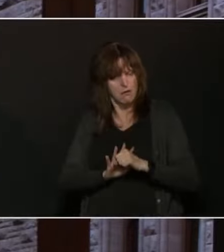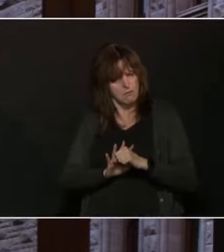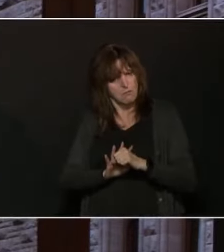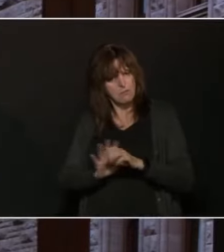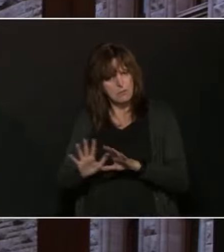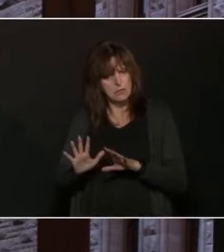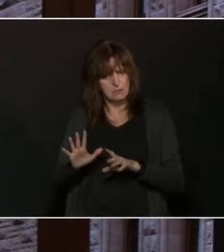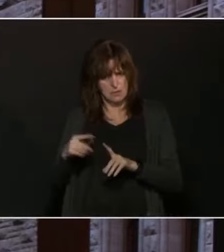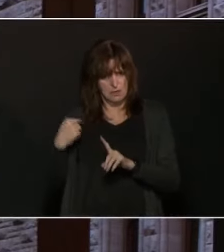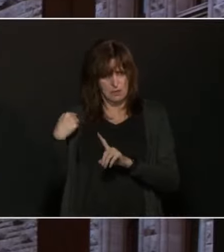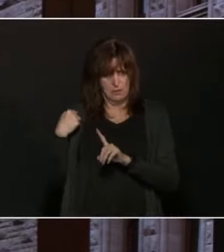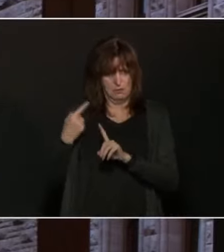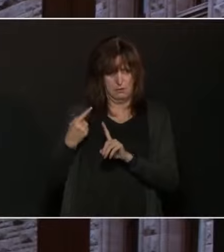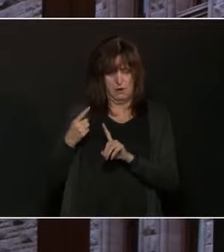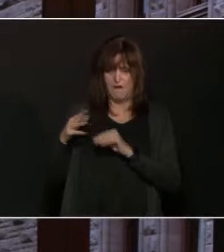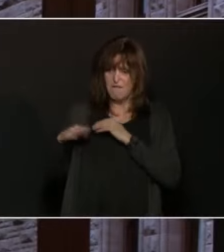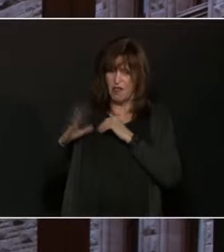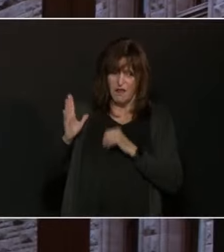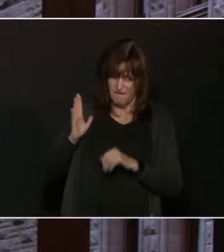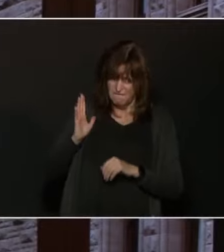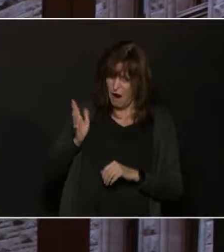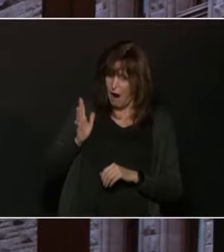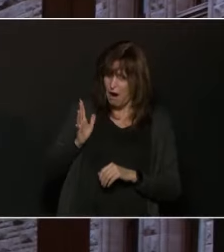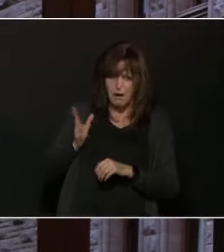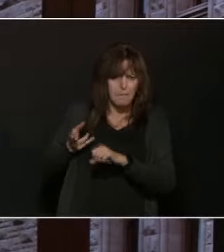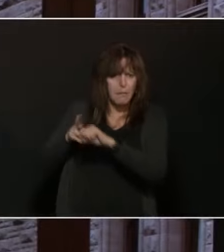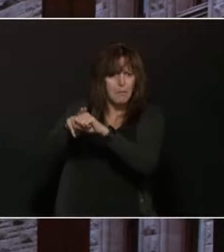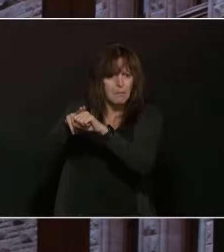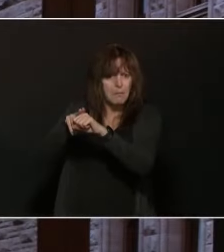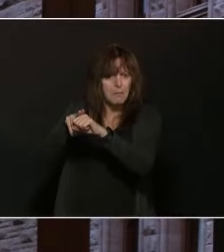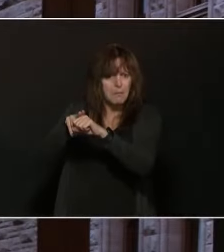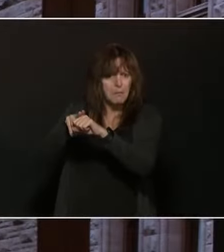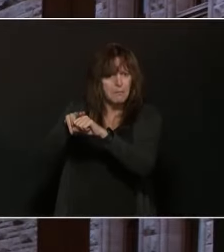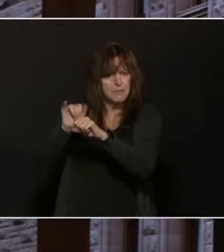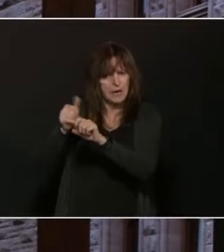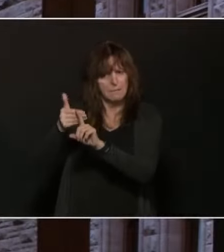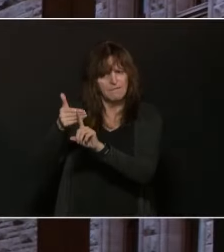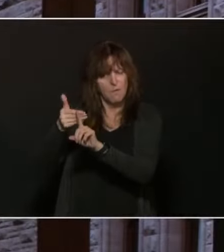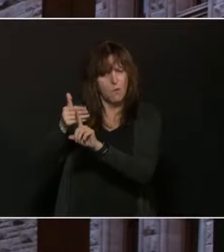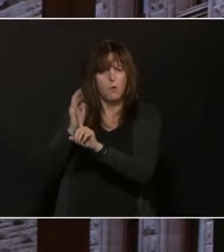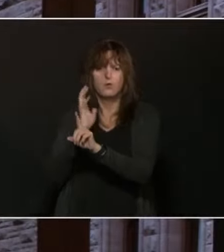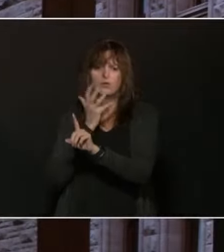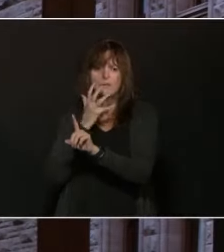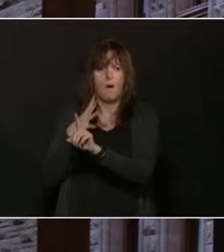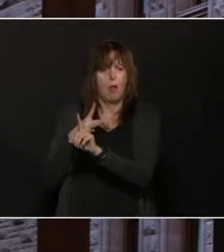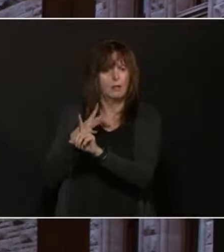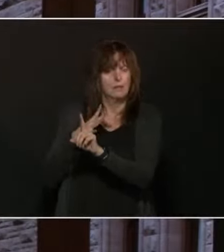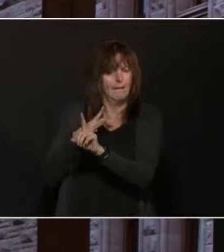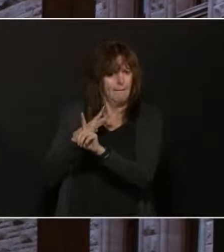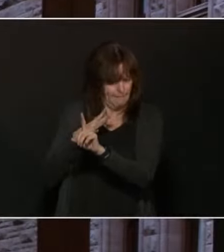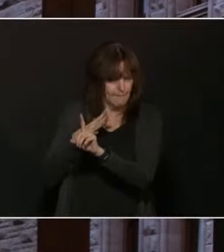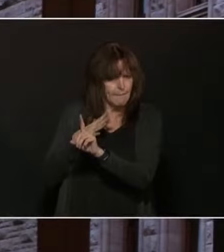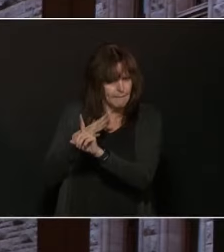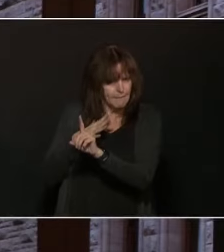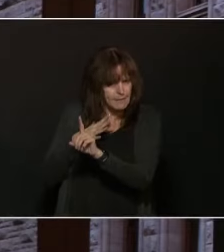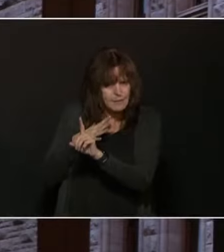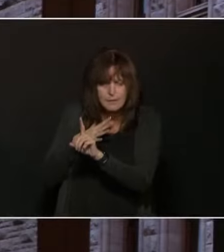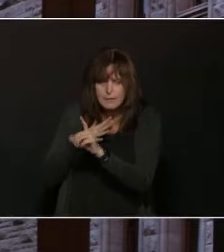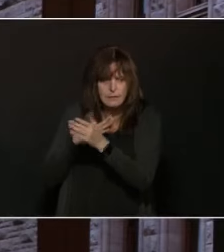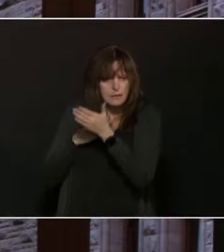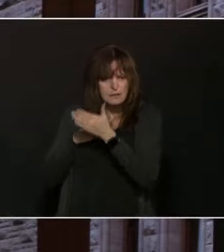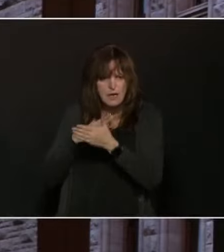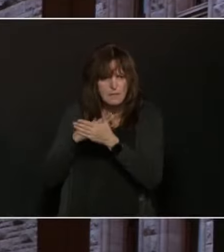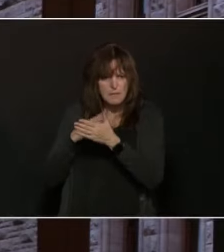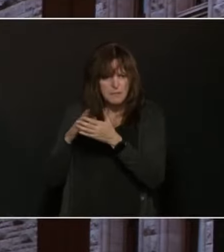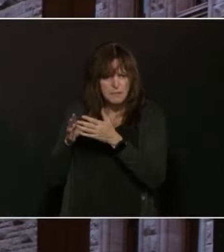schools open. But we saw that rising rapidly, and just before we had a number of where we had cohorts and classes and sometimes whole schools